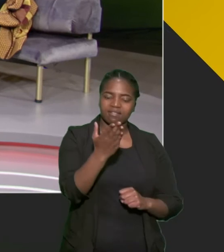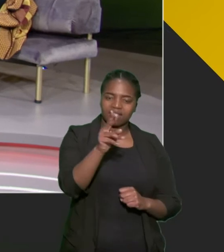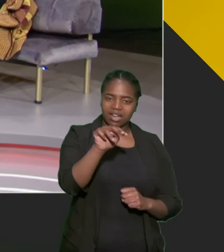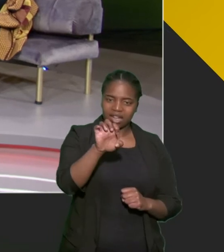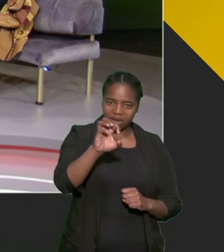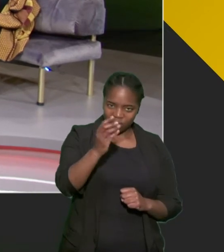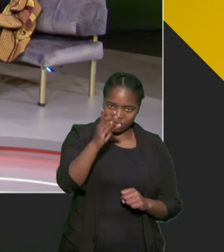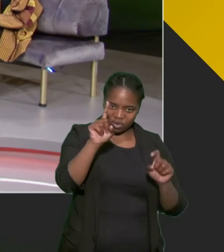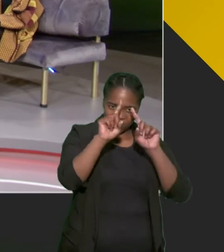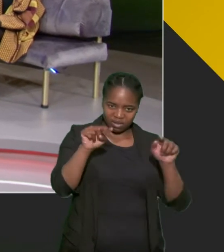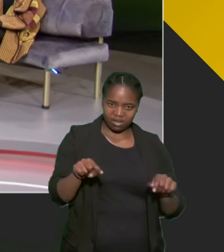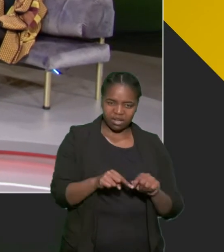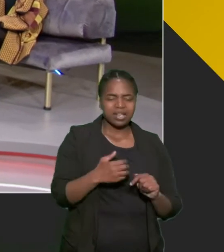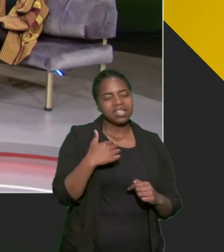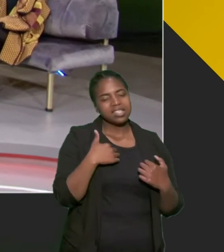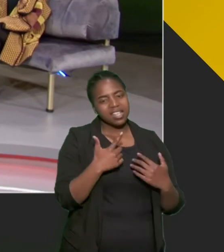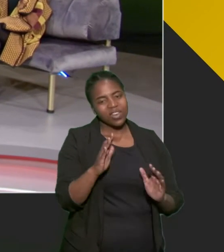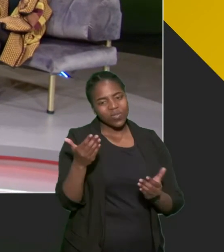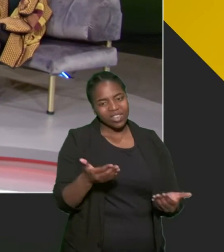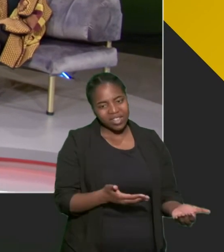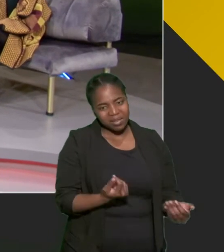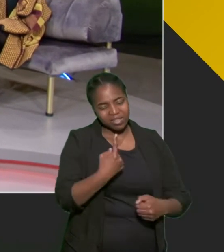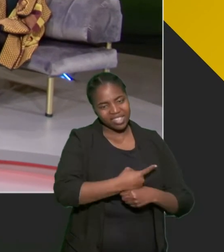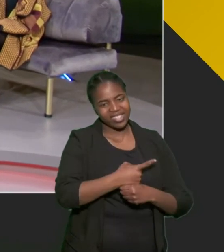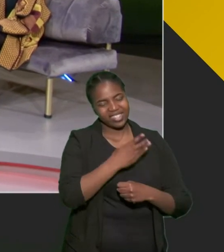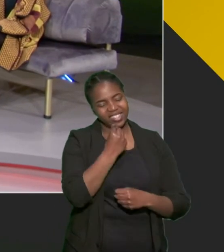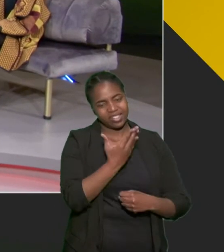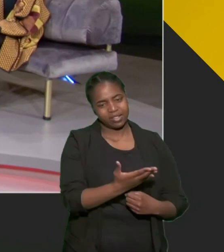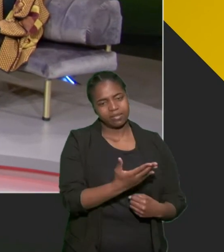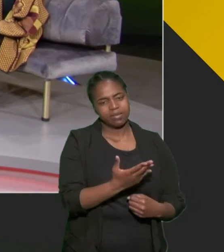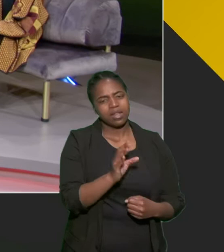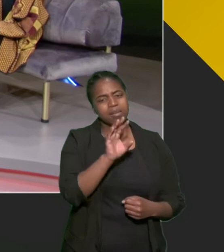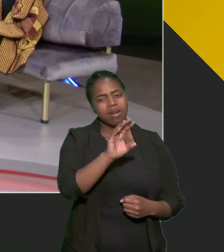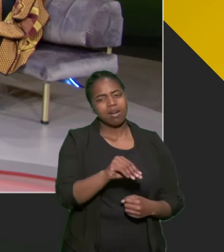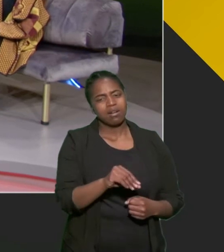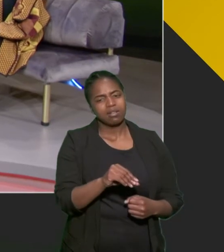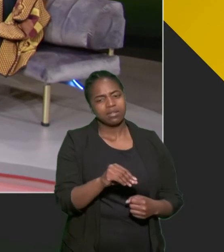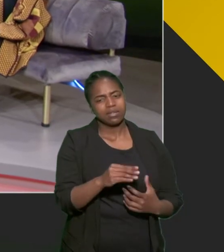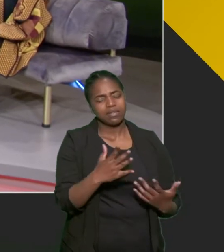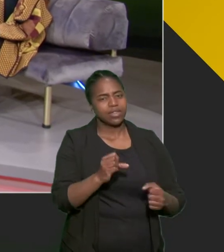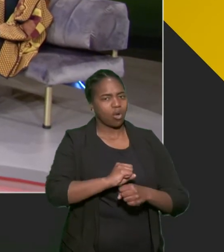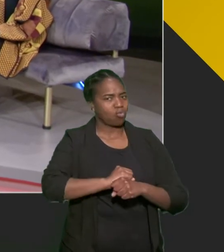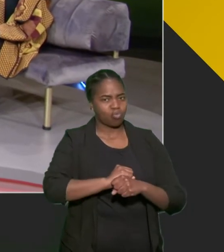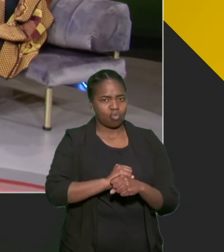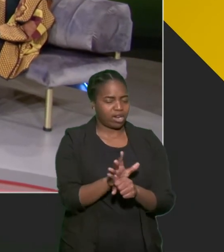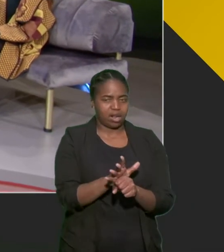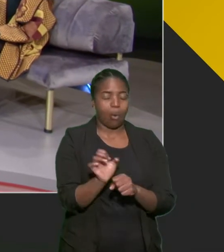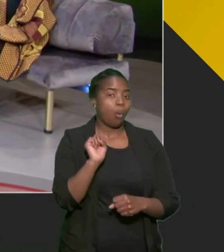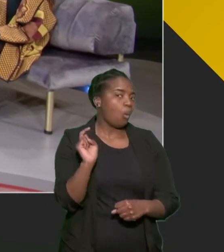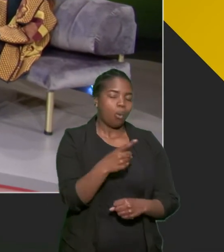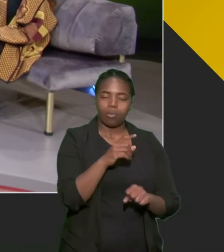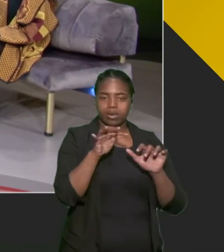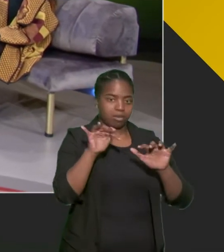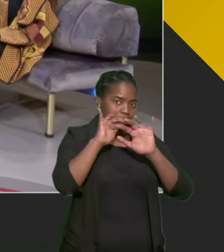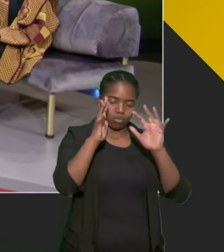through Vmix. Ake siqale ngawe ntokazi, welcome to the show this morning. Ngithi ngibuze I mean, COVID-19 into eshaye wonke umuntu